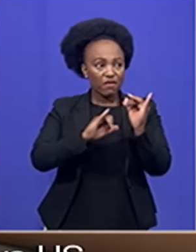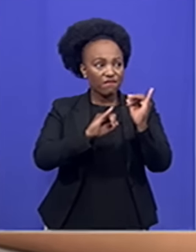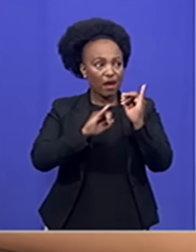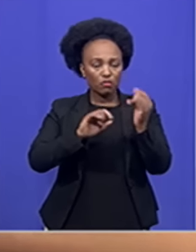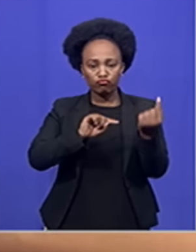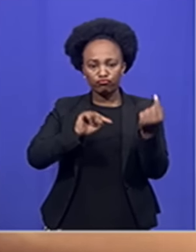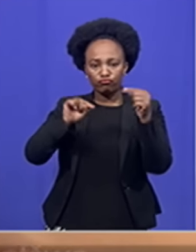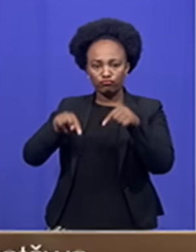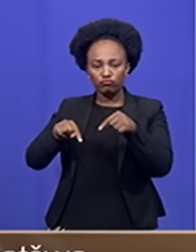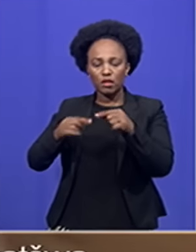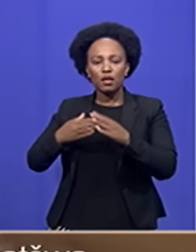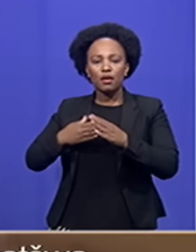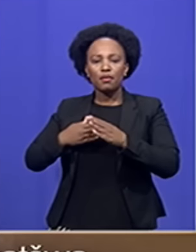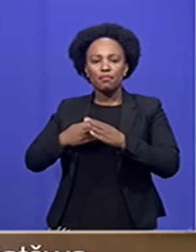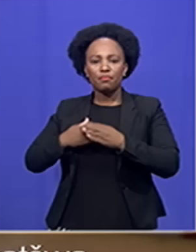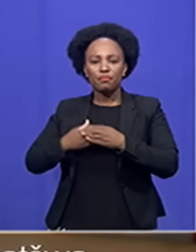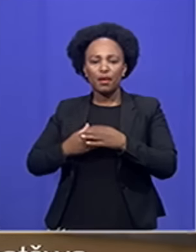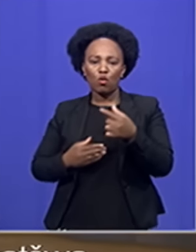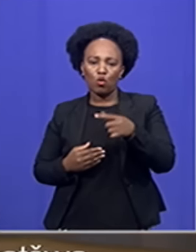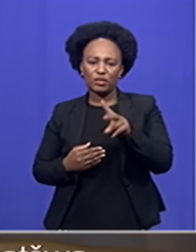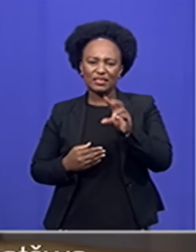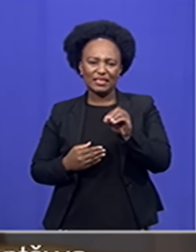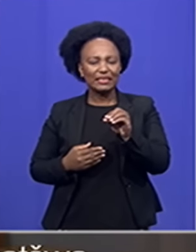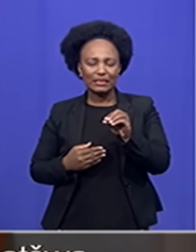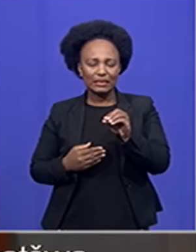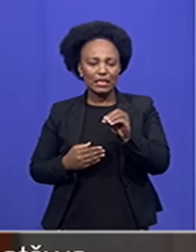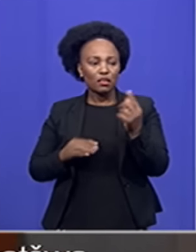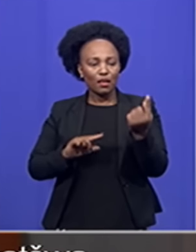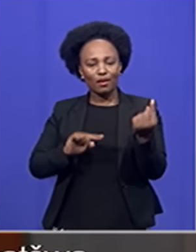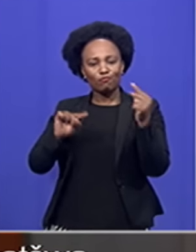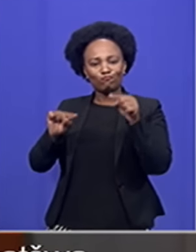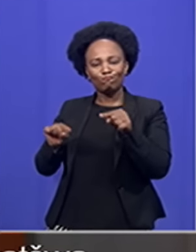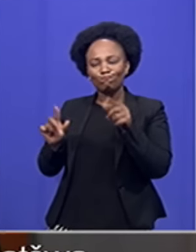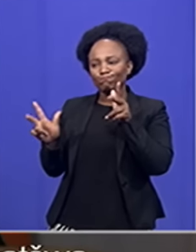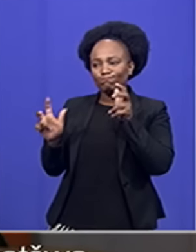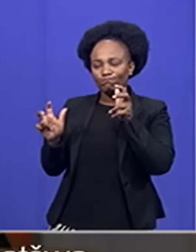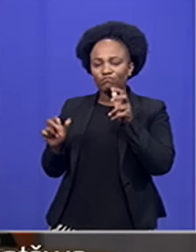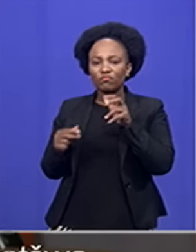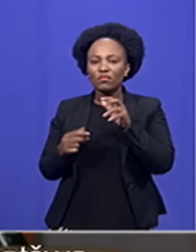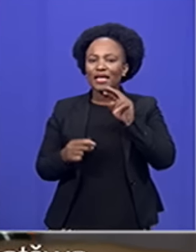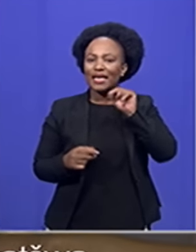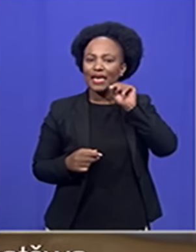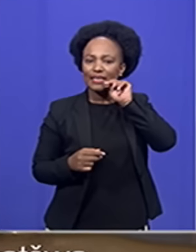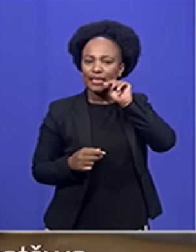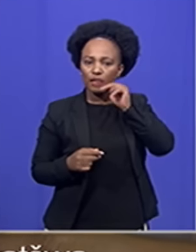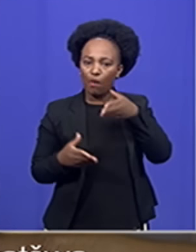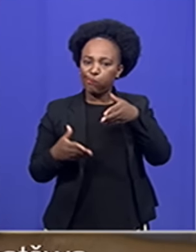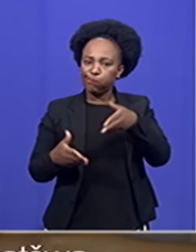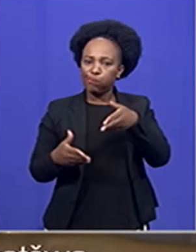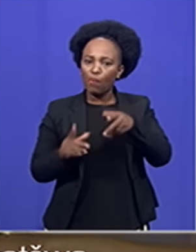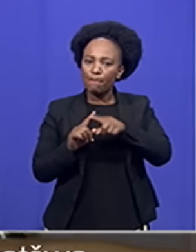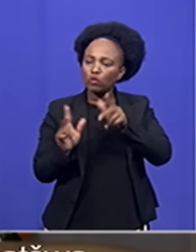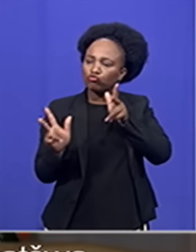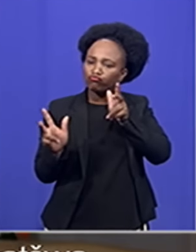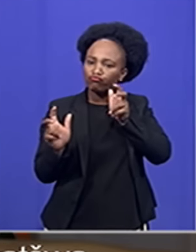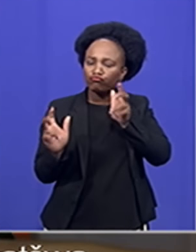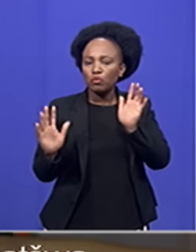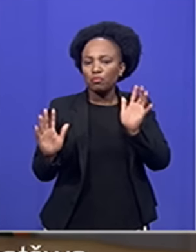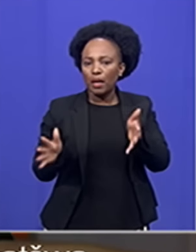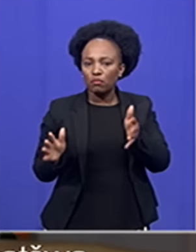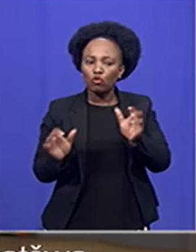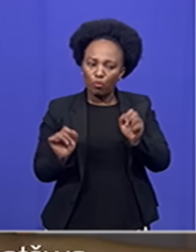ga se maloko a the G20 go tshwana le naga ya Nigeria ba tle ba tla go lebella fela mme ba ne ile tšhono